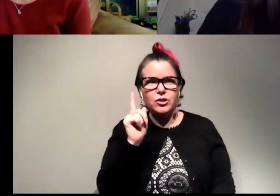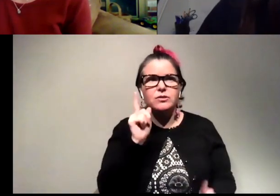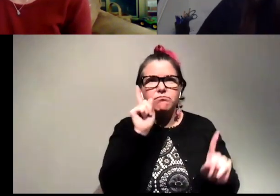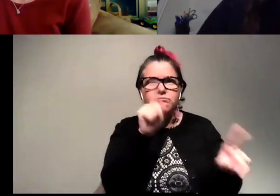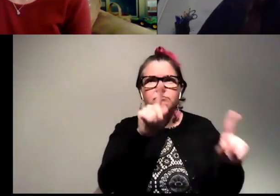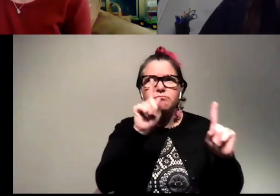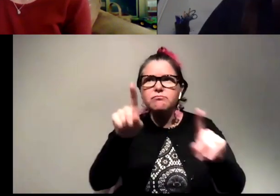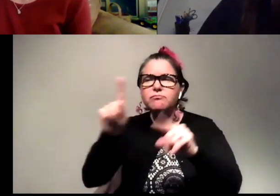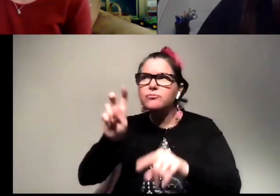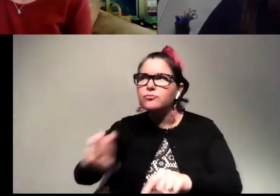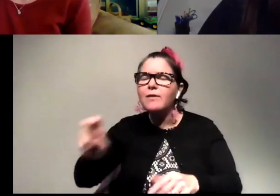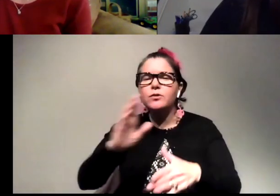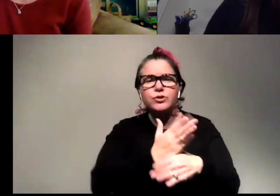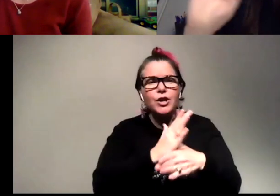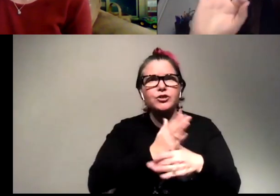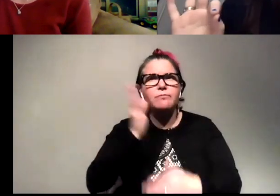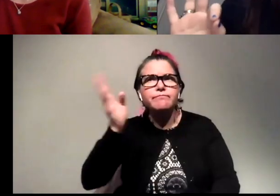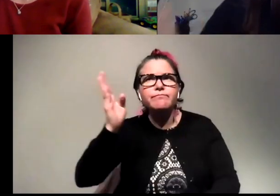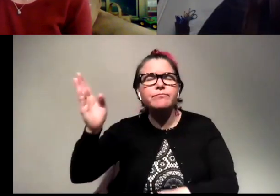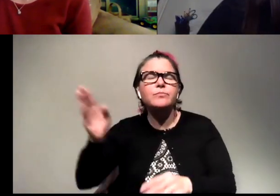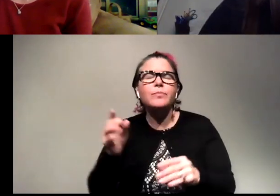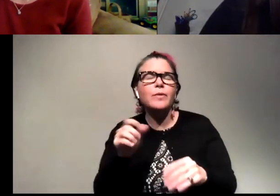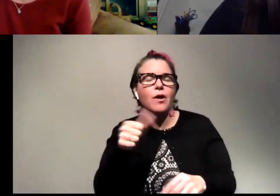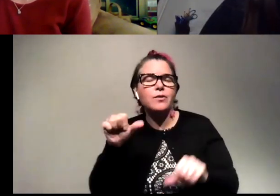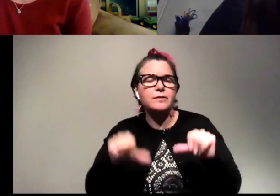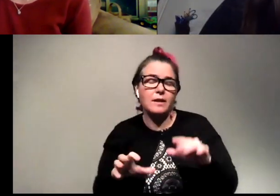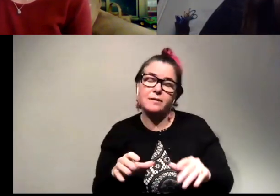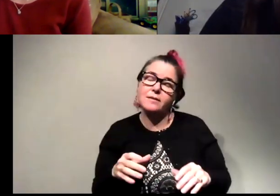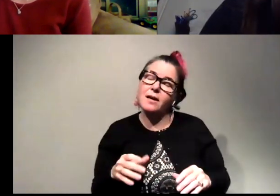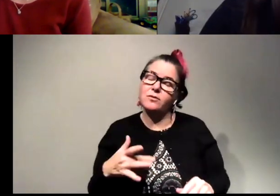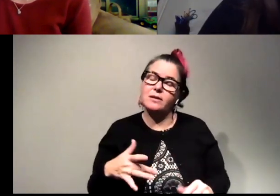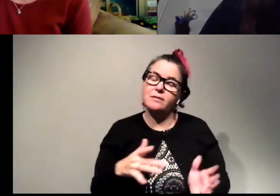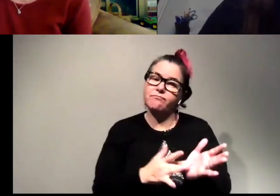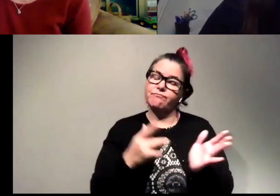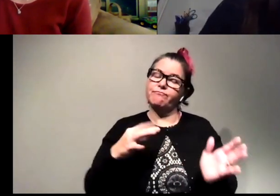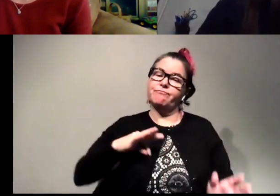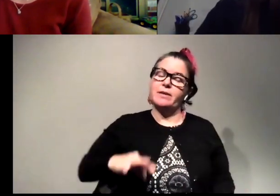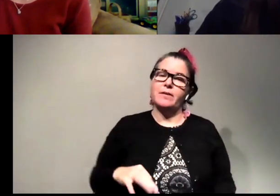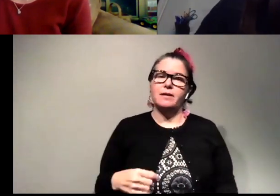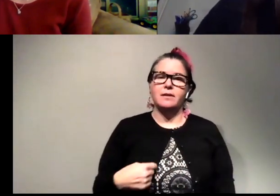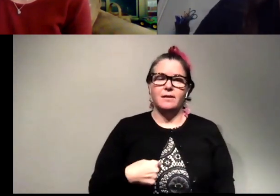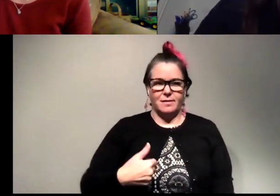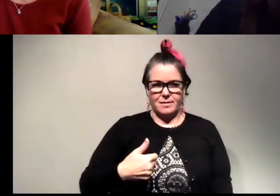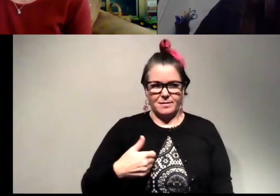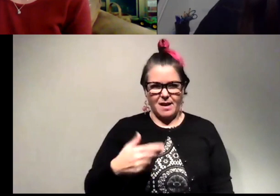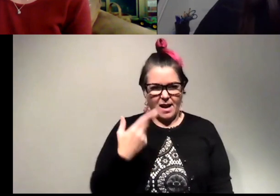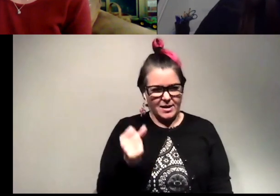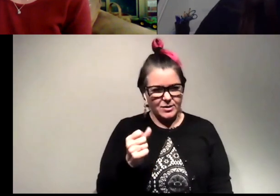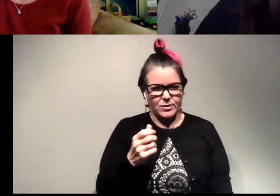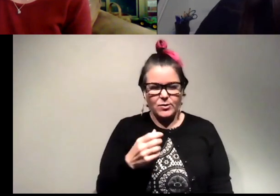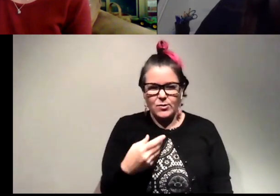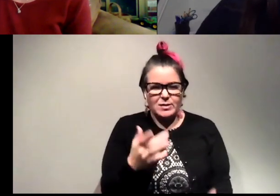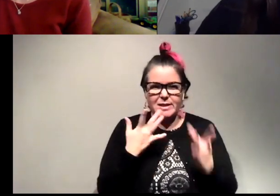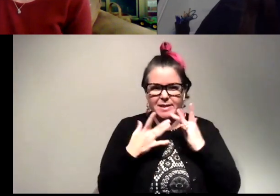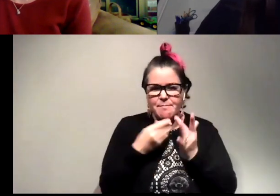work with fellow scientists. And that is definitely a huge job perk. I never really traveled when I was in high school because we didn't have the money to